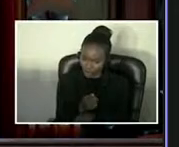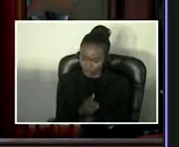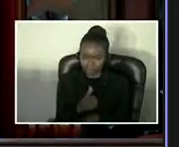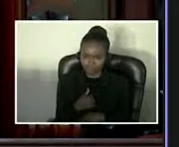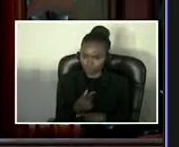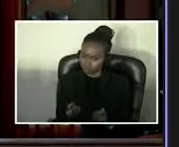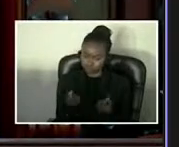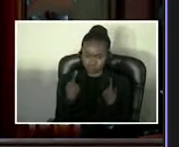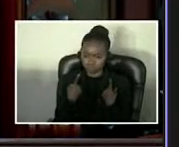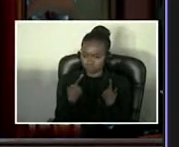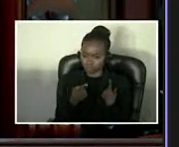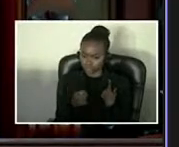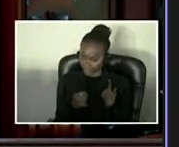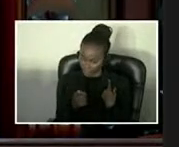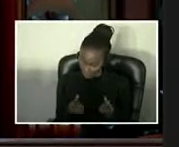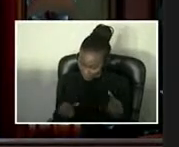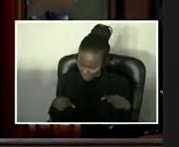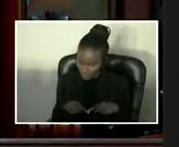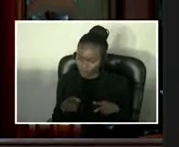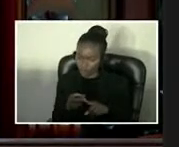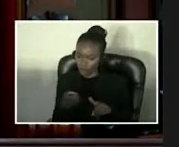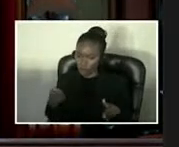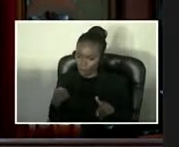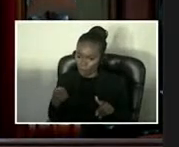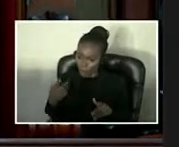situation we are from